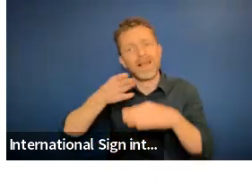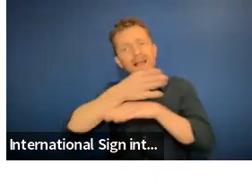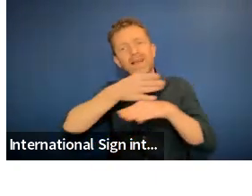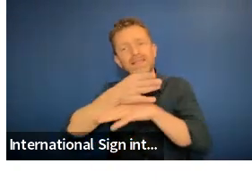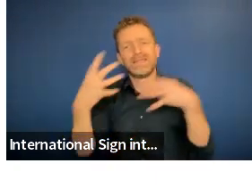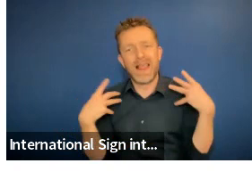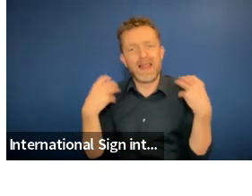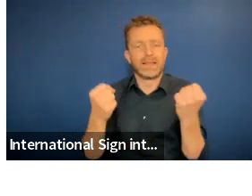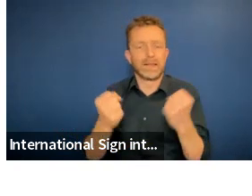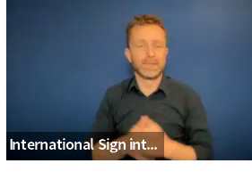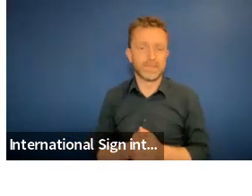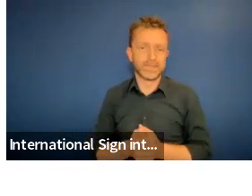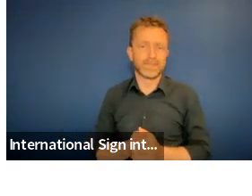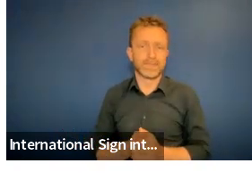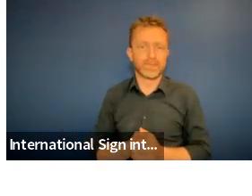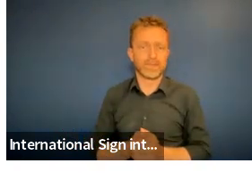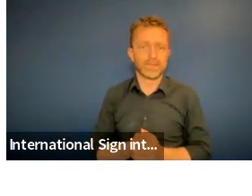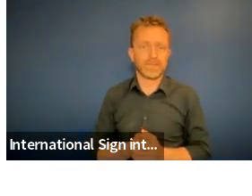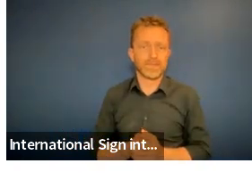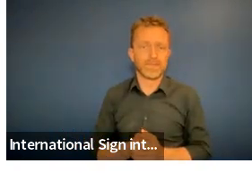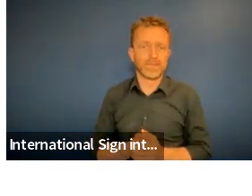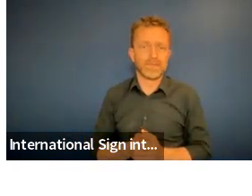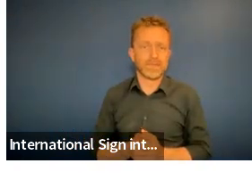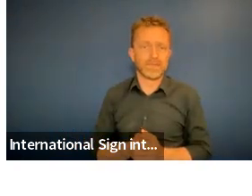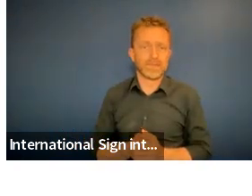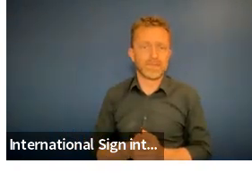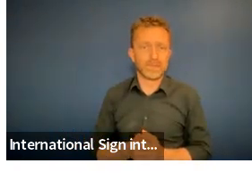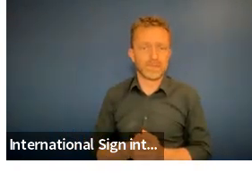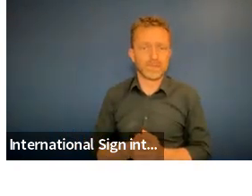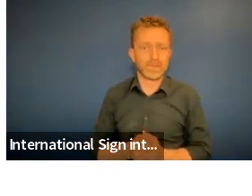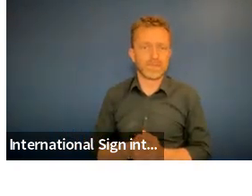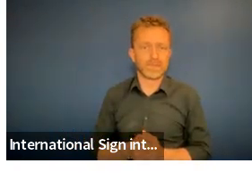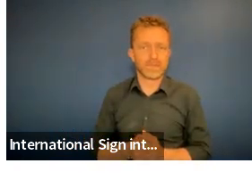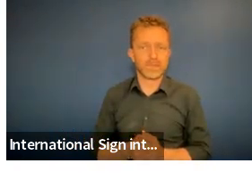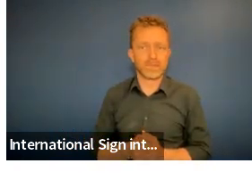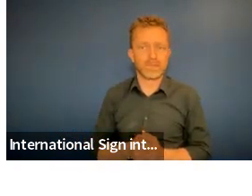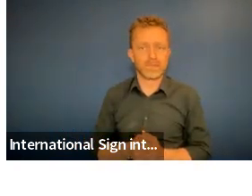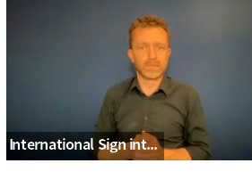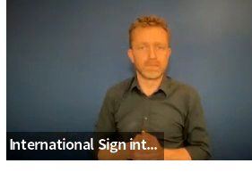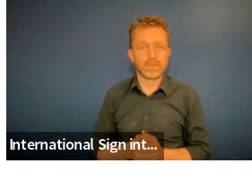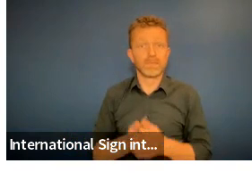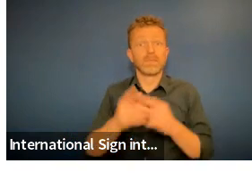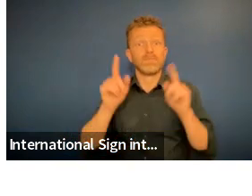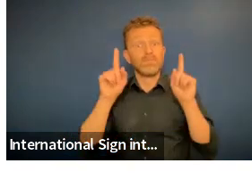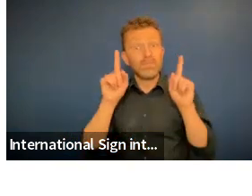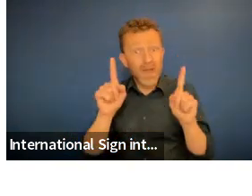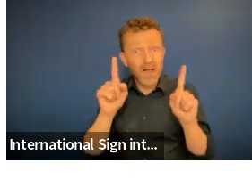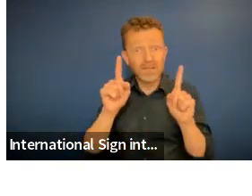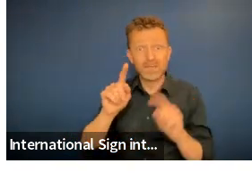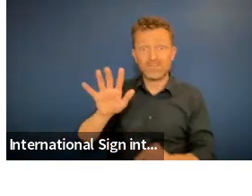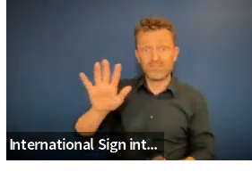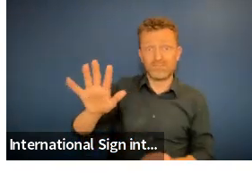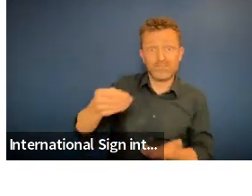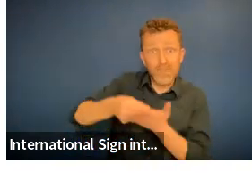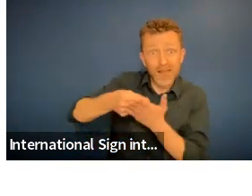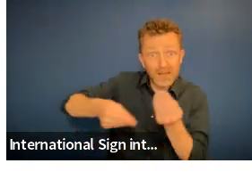major issues is that the value is not adequate for many people. So for example, in Nepal, 23% of disability